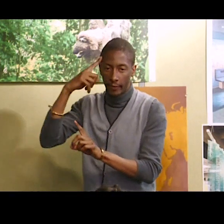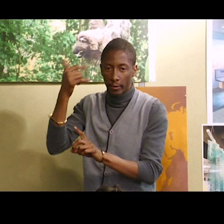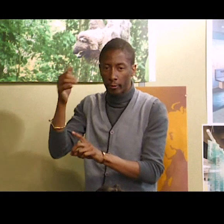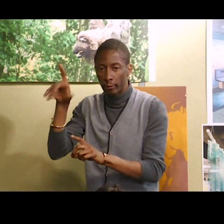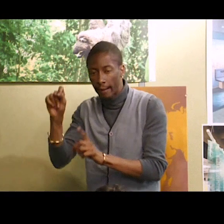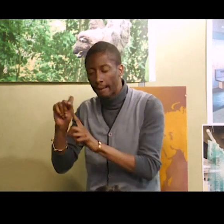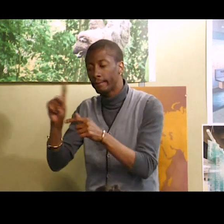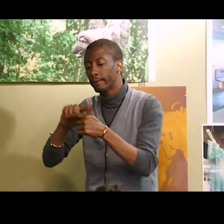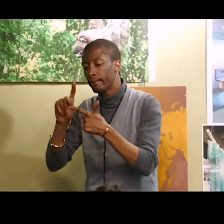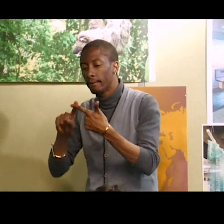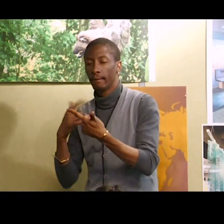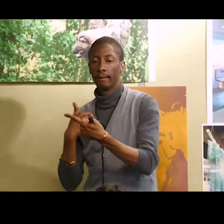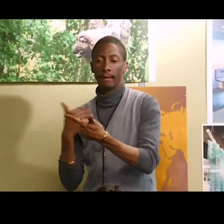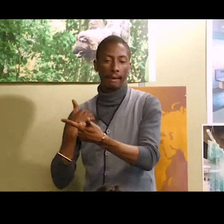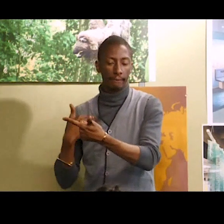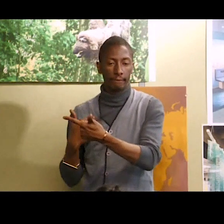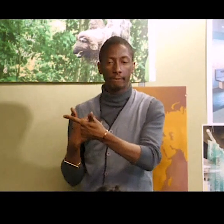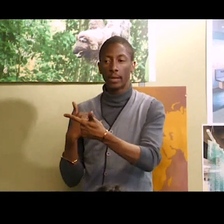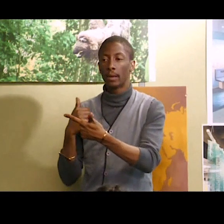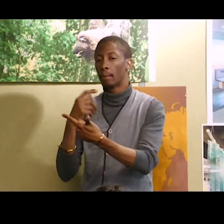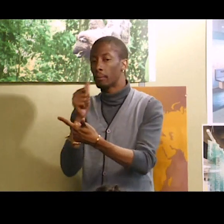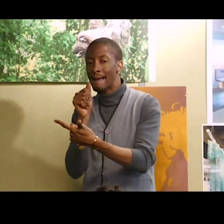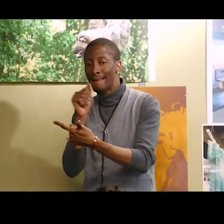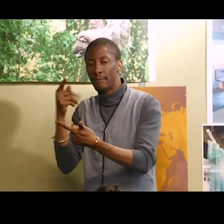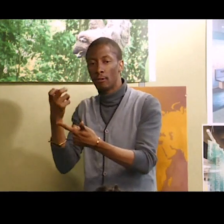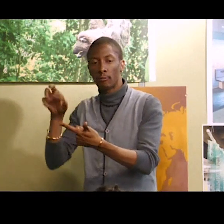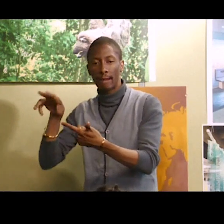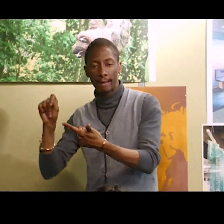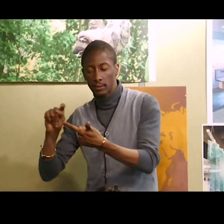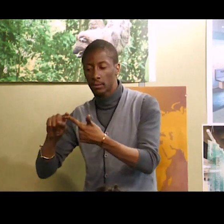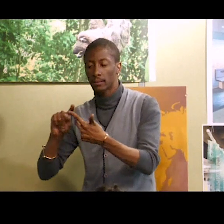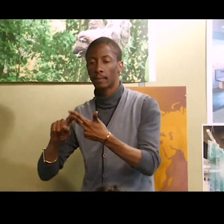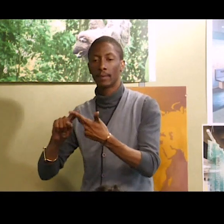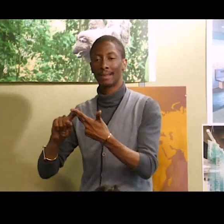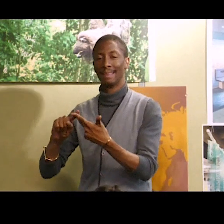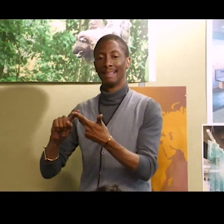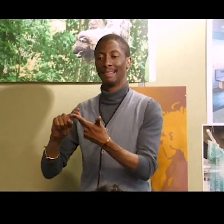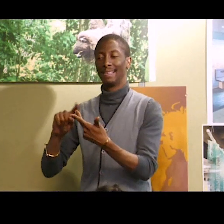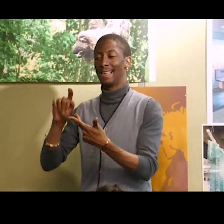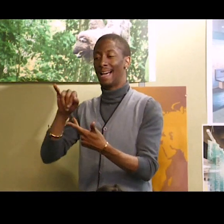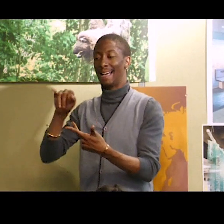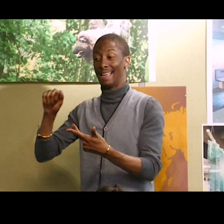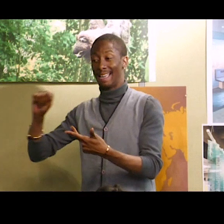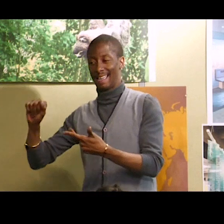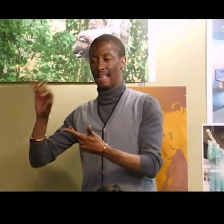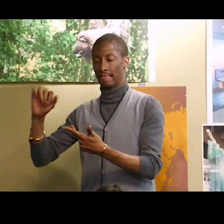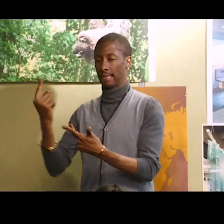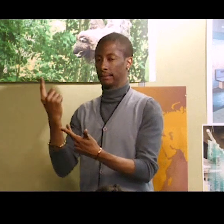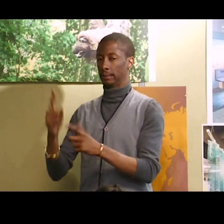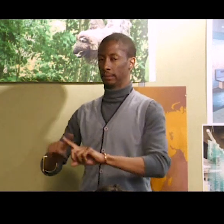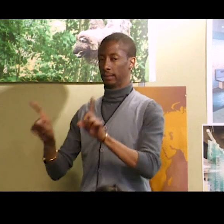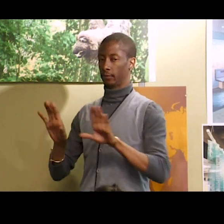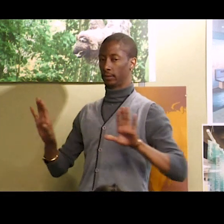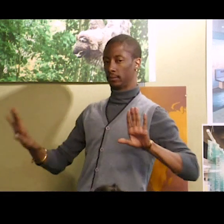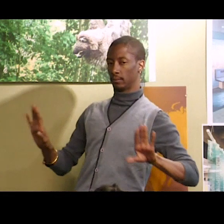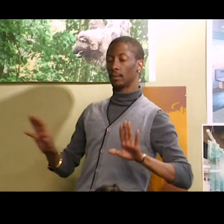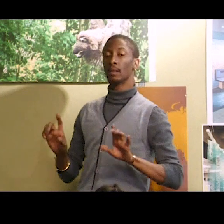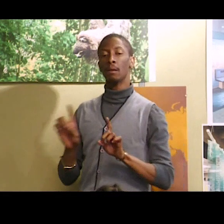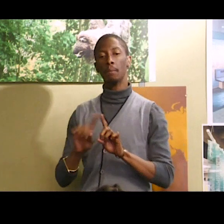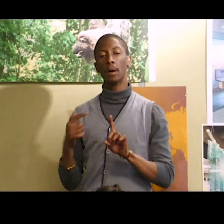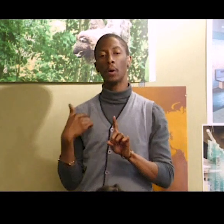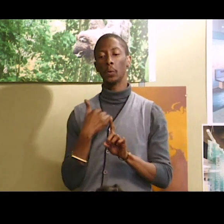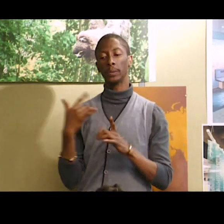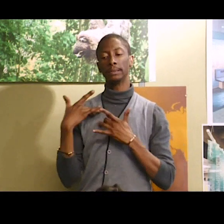There are private grants. The interagency agreements is something different. But we usually